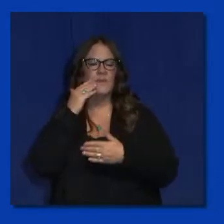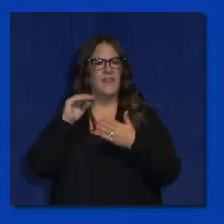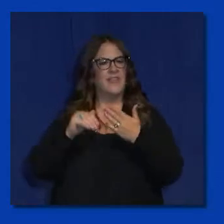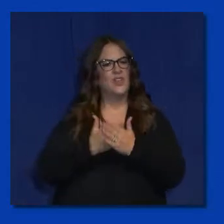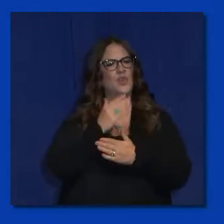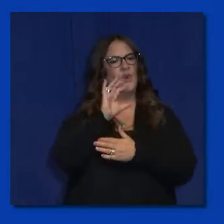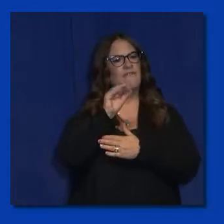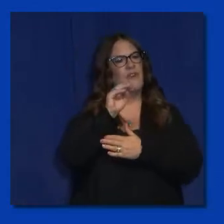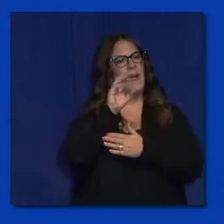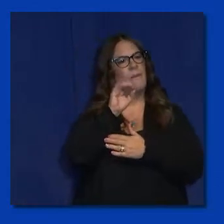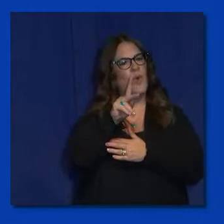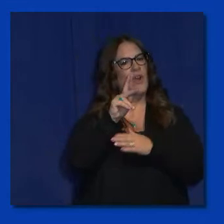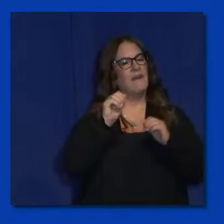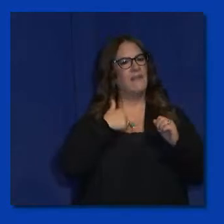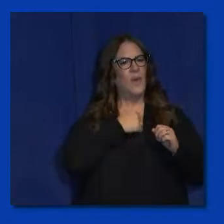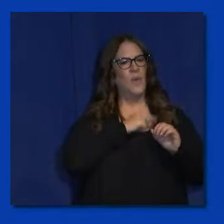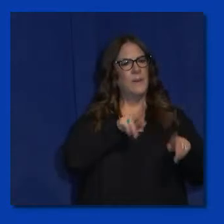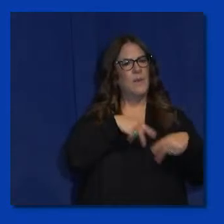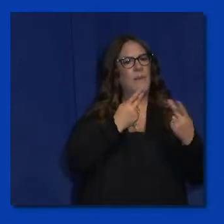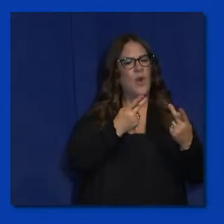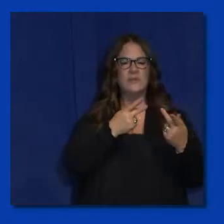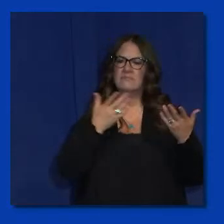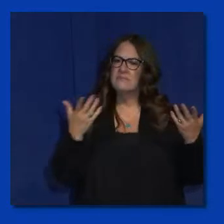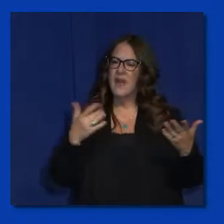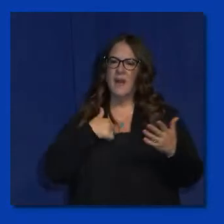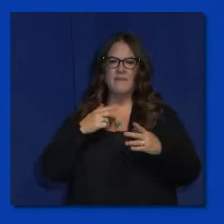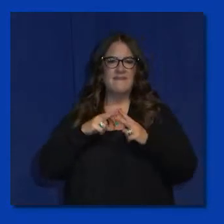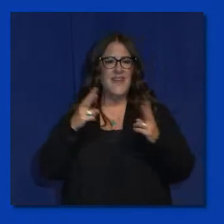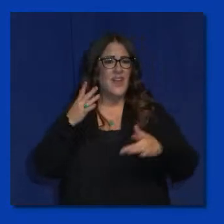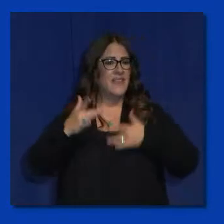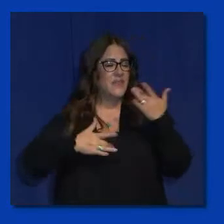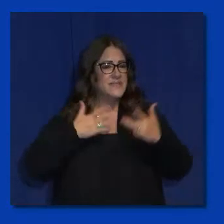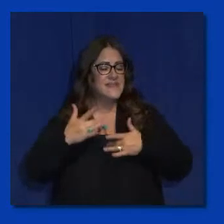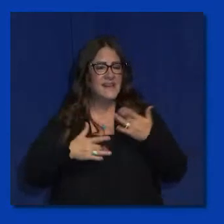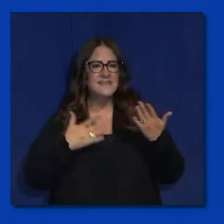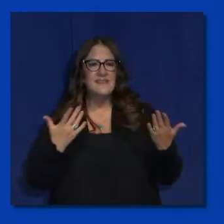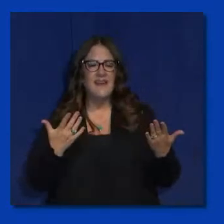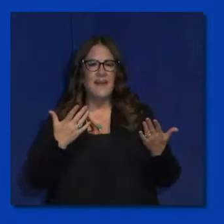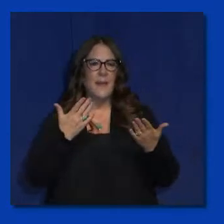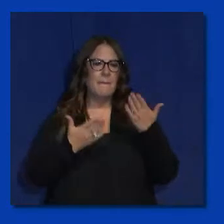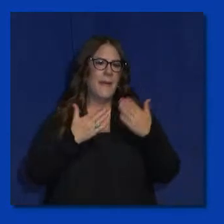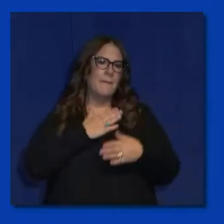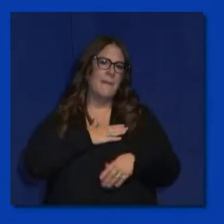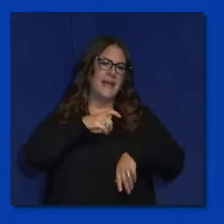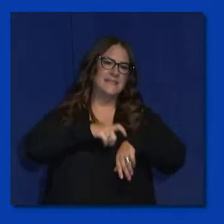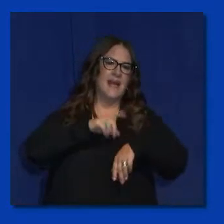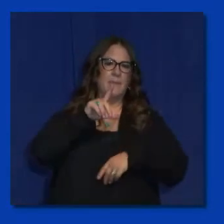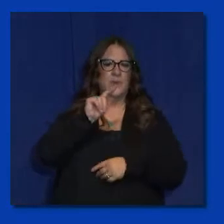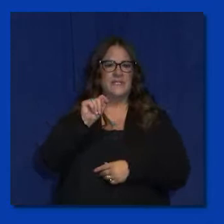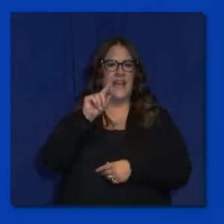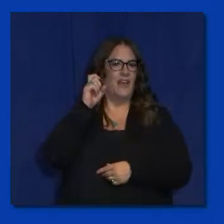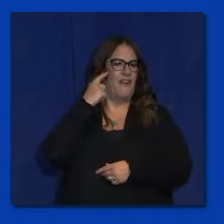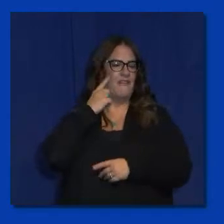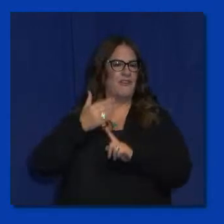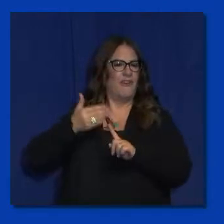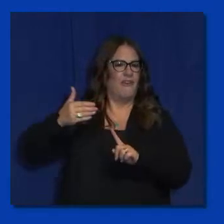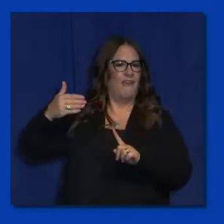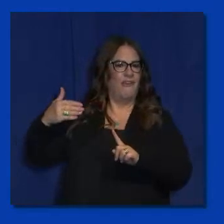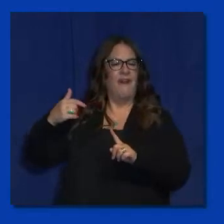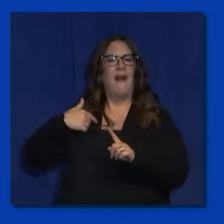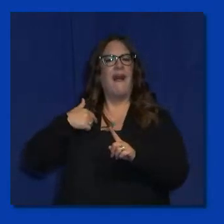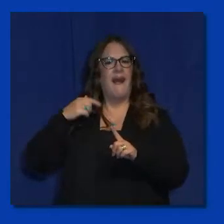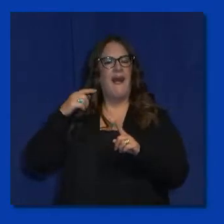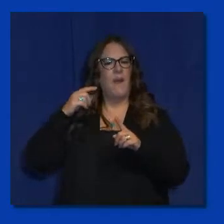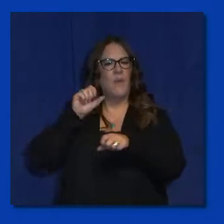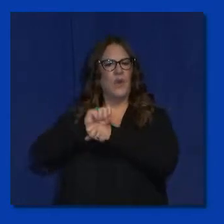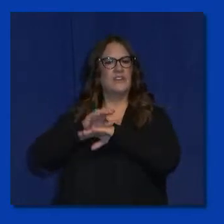framework and engagement. And again, I'm just enthusiastic about it. Maybe it's my time as Lieutenant Governor spending on both those boards,